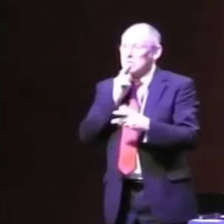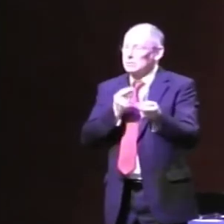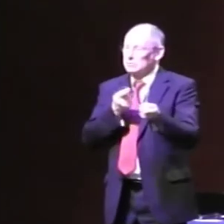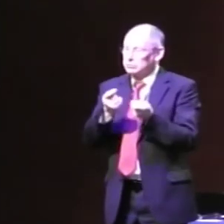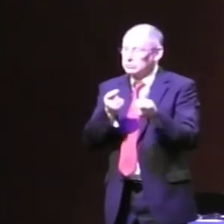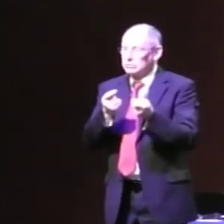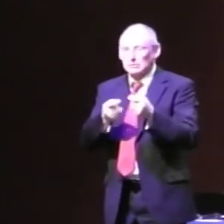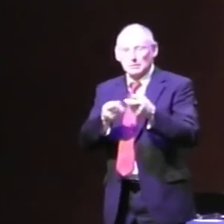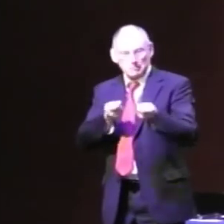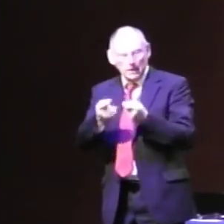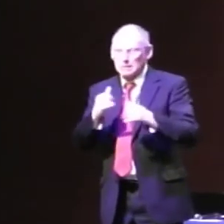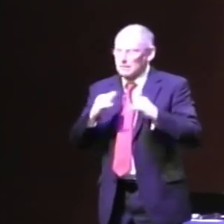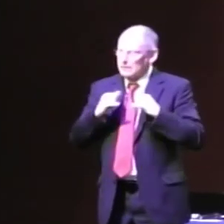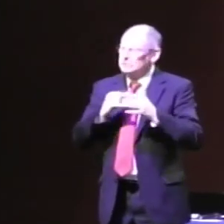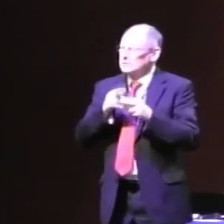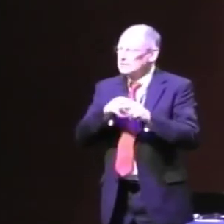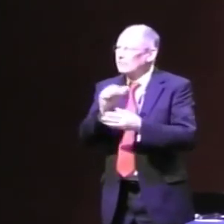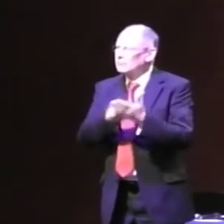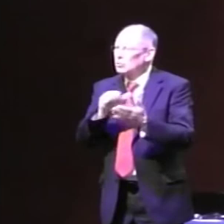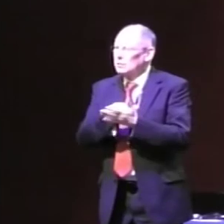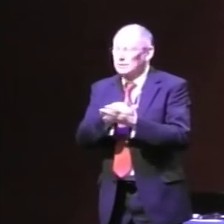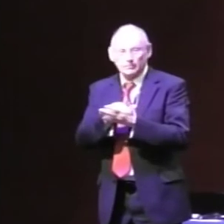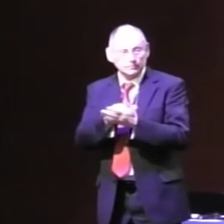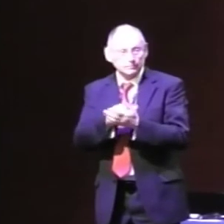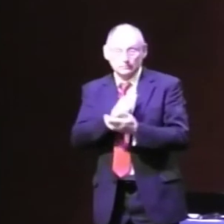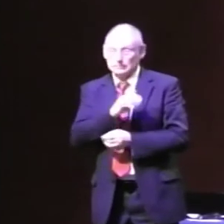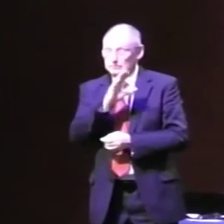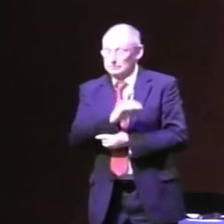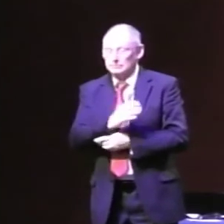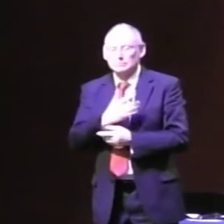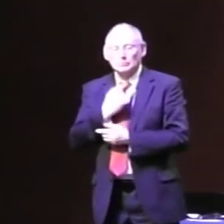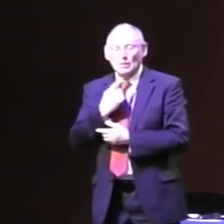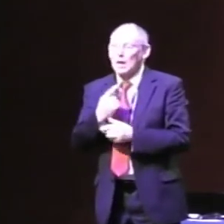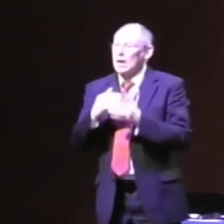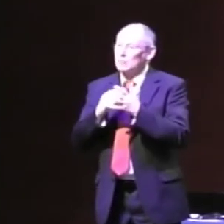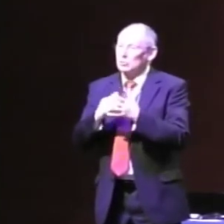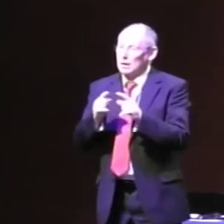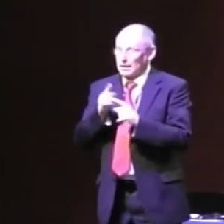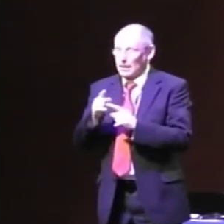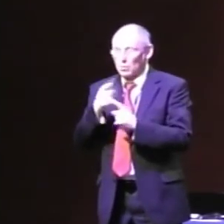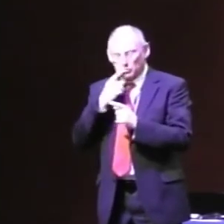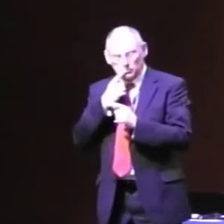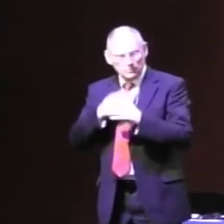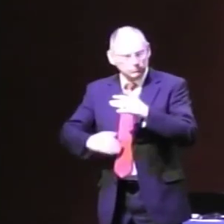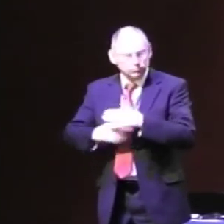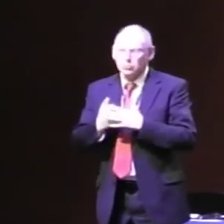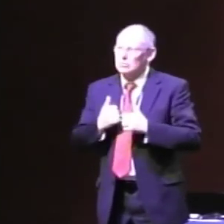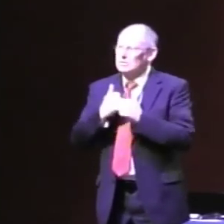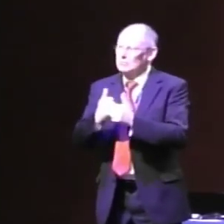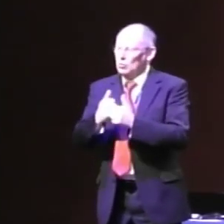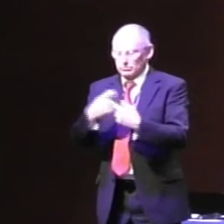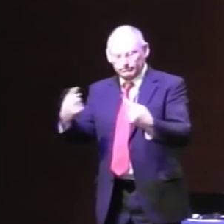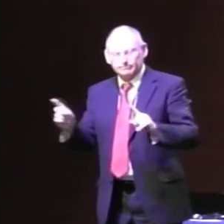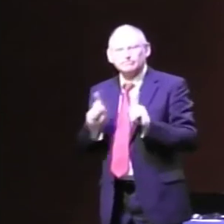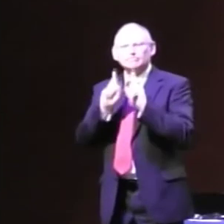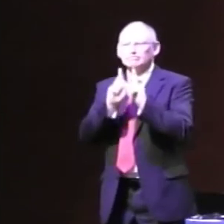staffed properly. You wind up, Delegate, please. Just a bit. I believe a motion such as that would have been given unanimous support and we would have stood here shoulder to